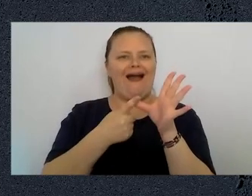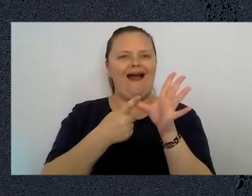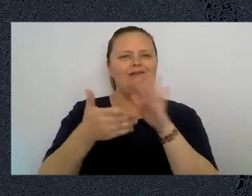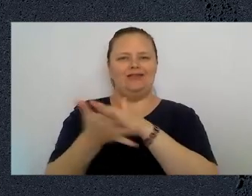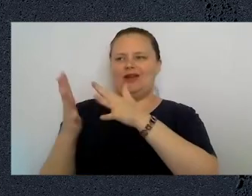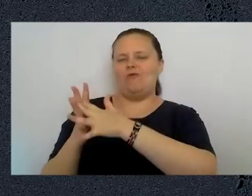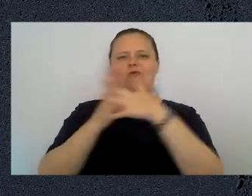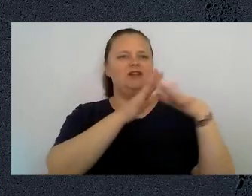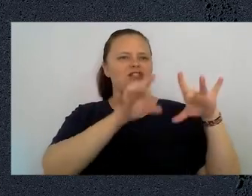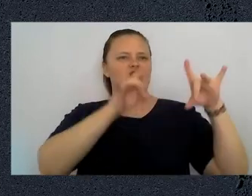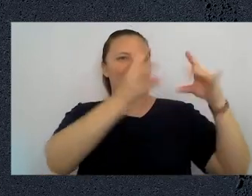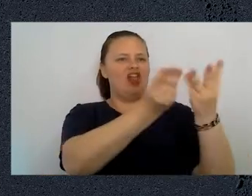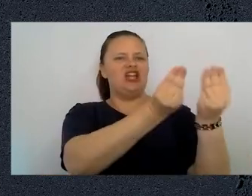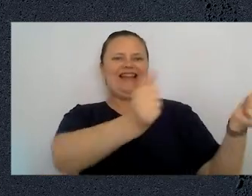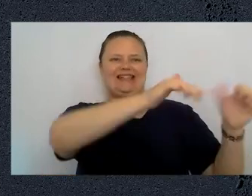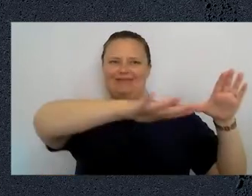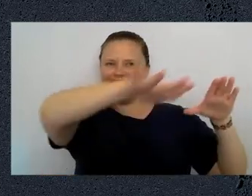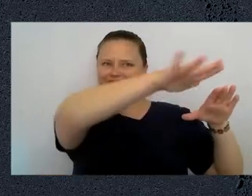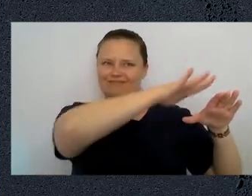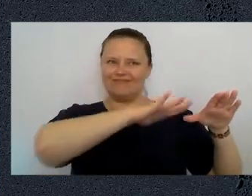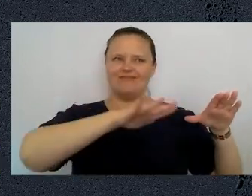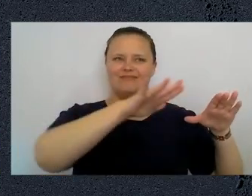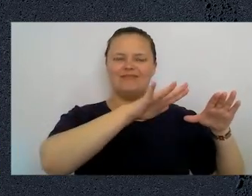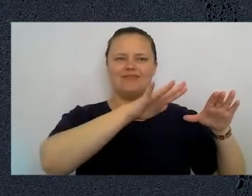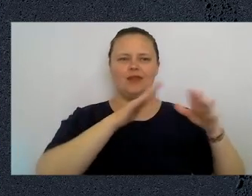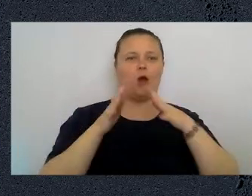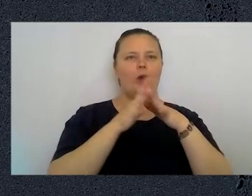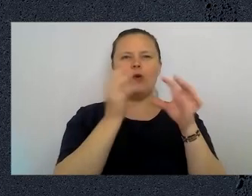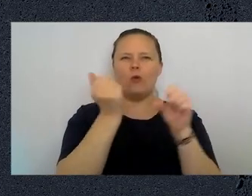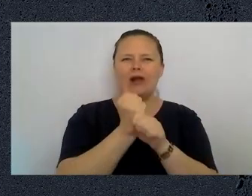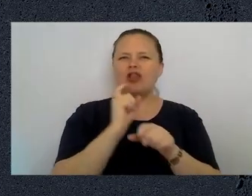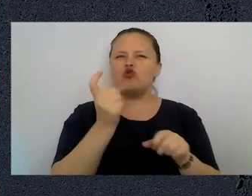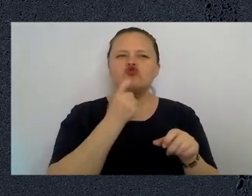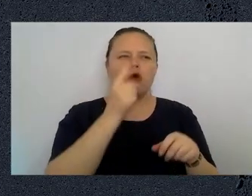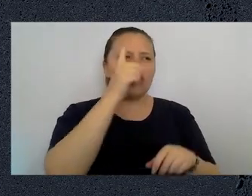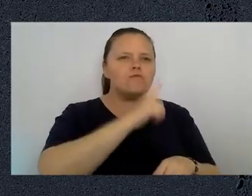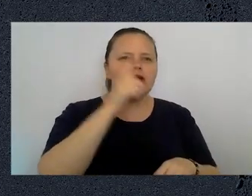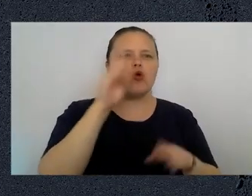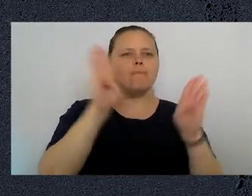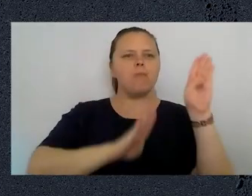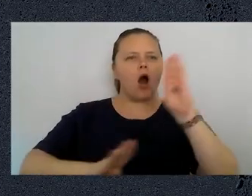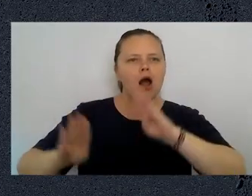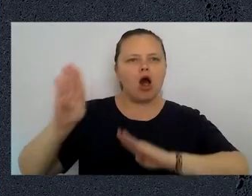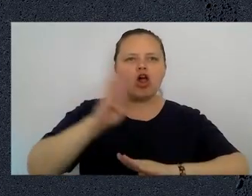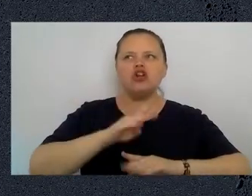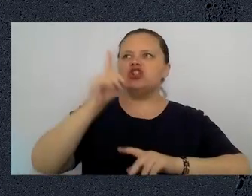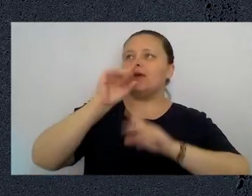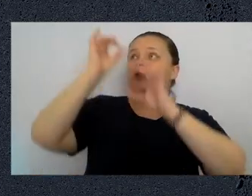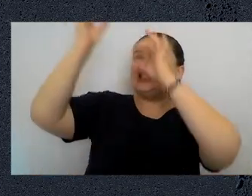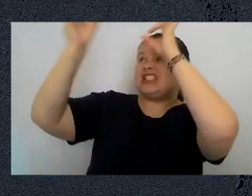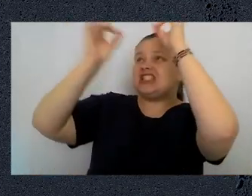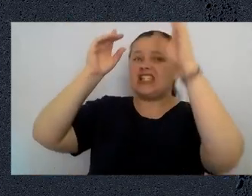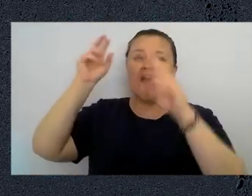in the desert. And I went there with geologists, biologists, astronomers, to